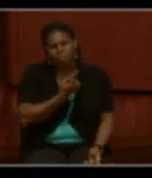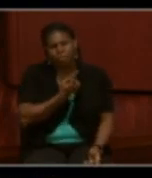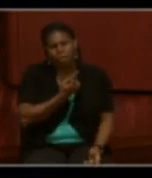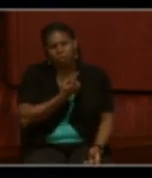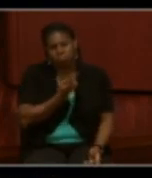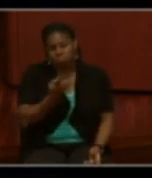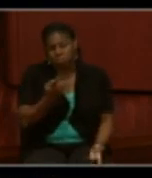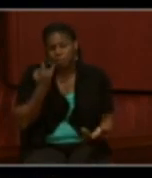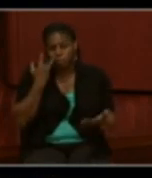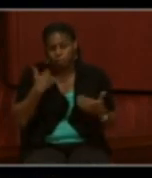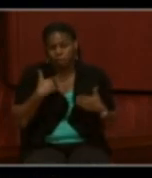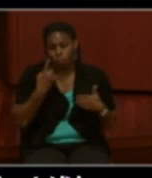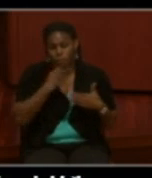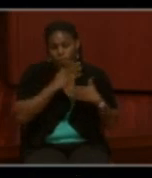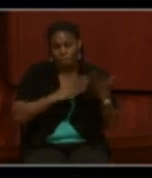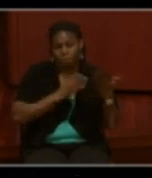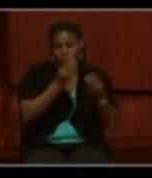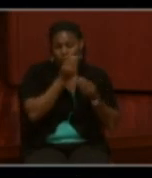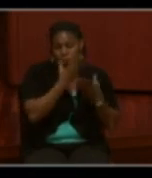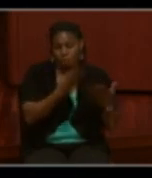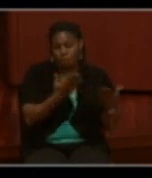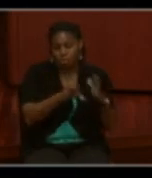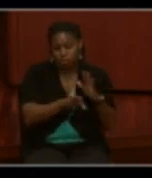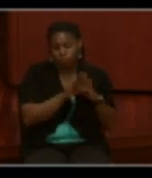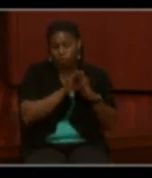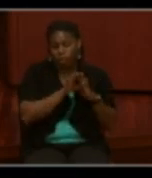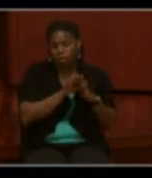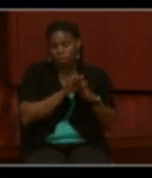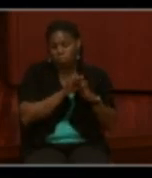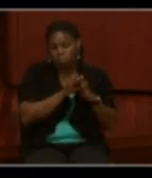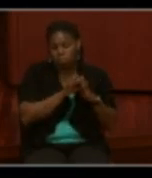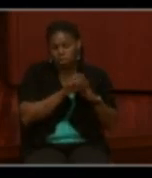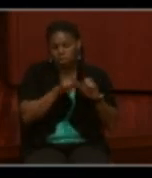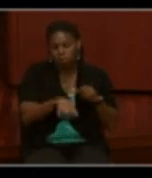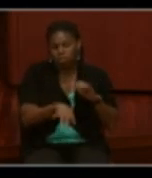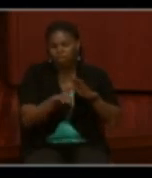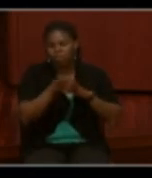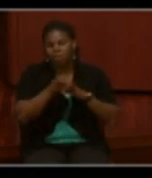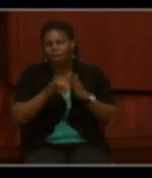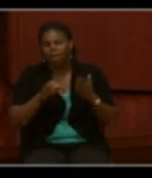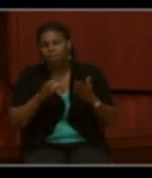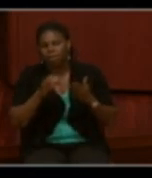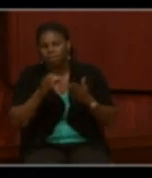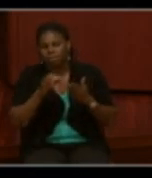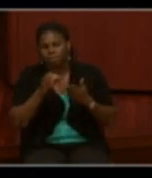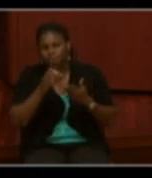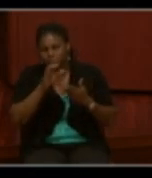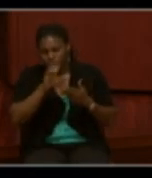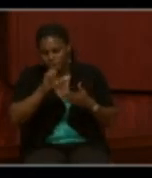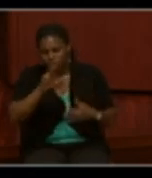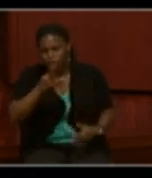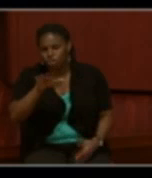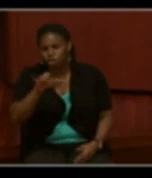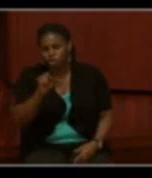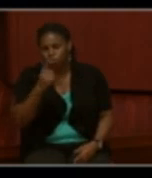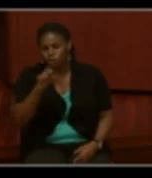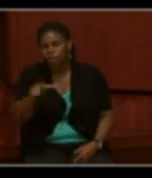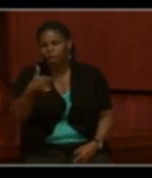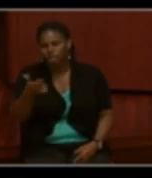find, potentially you can have clues to investigate other federal records.